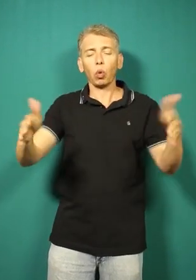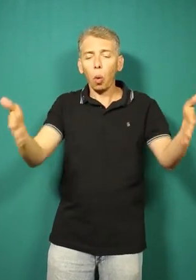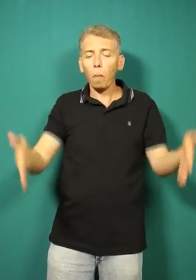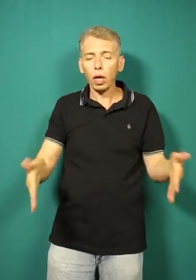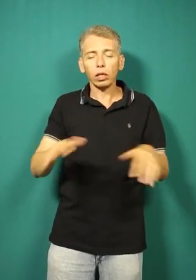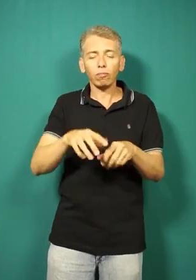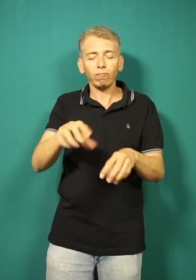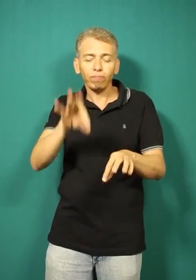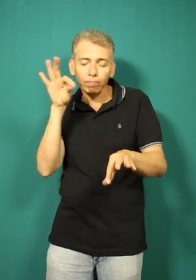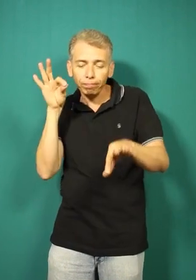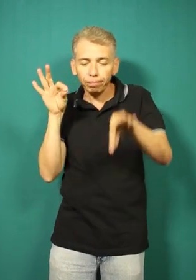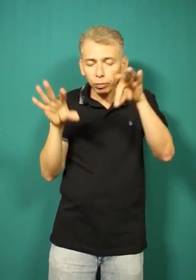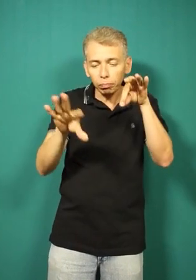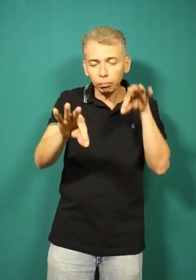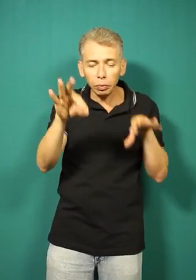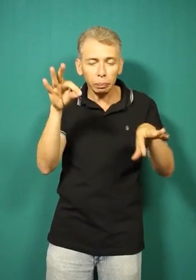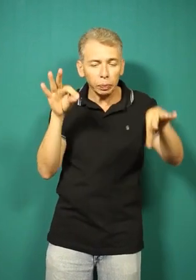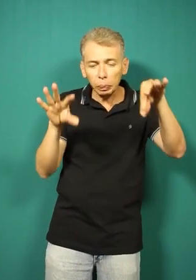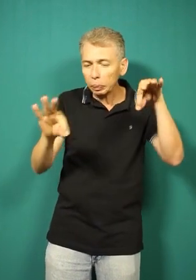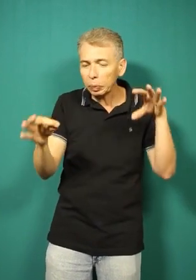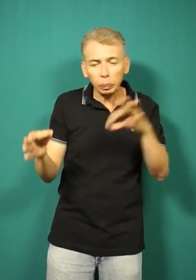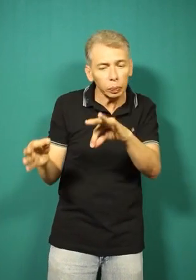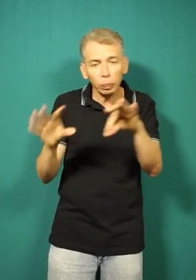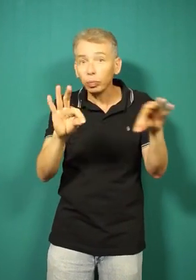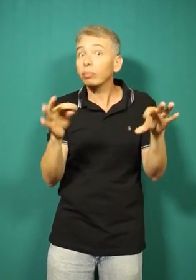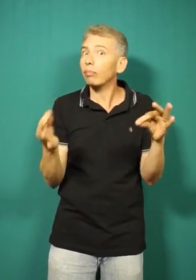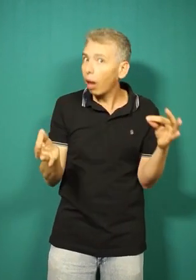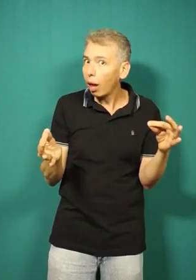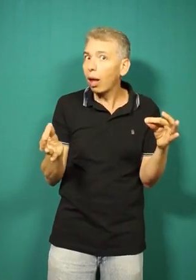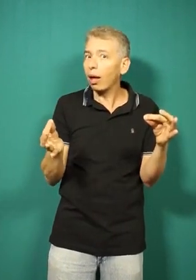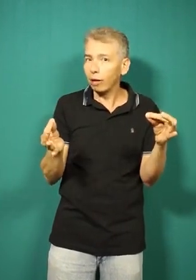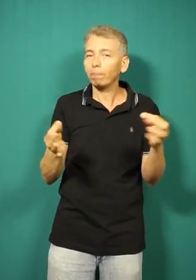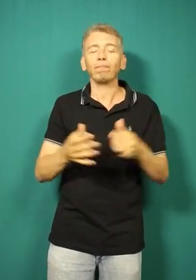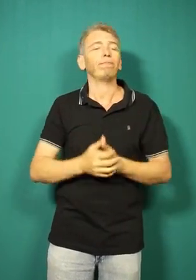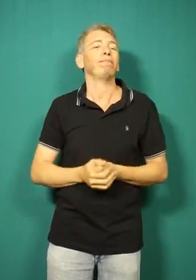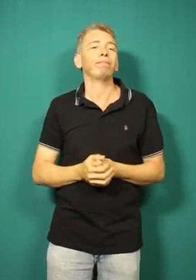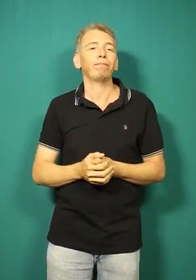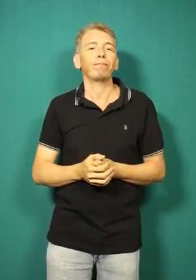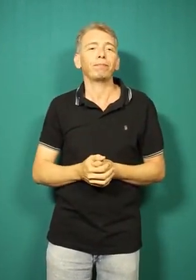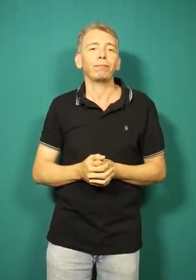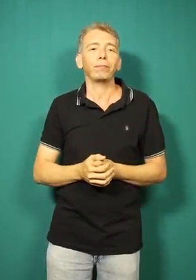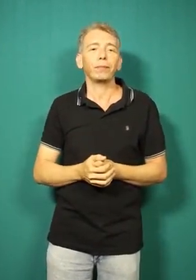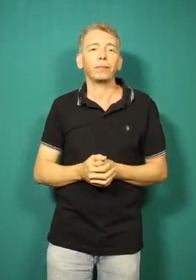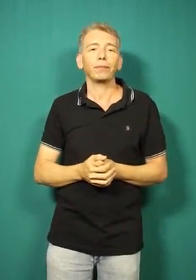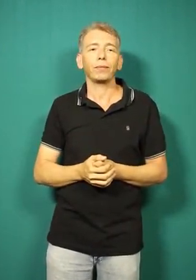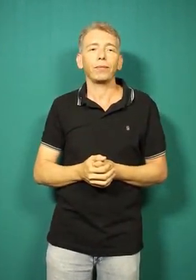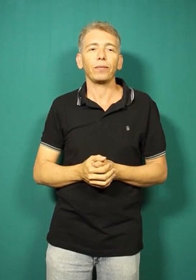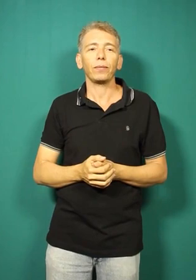table to remove dust and other non-essential materials by hand.